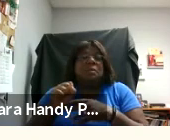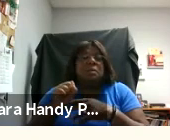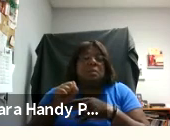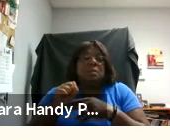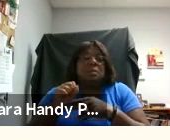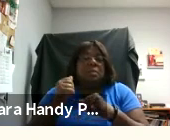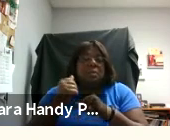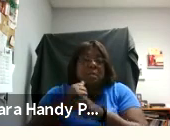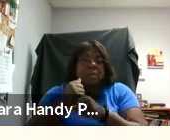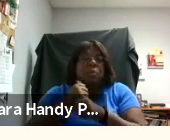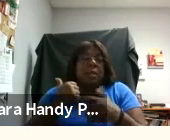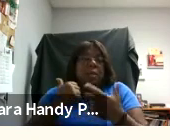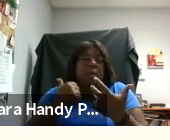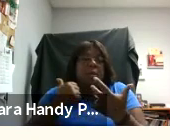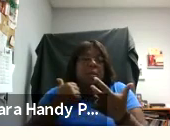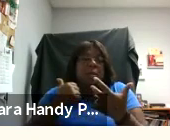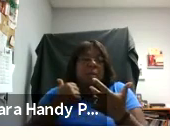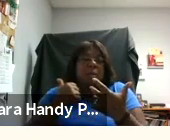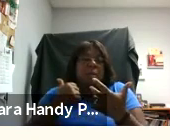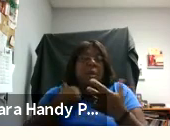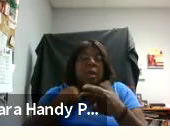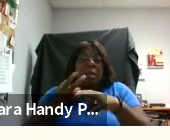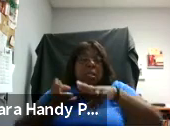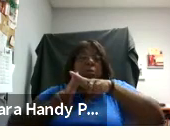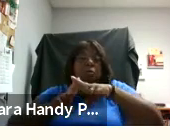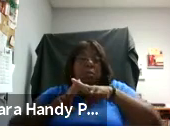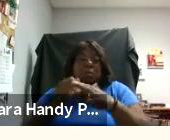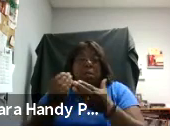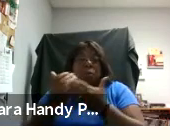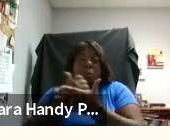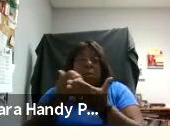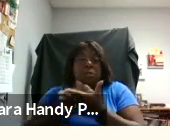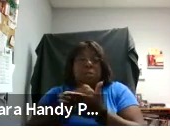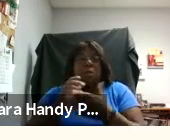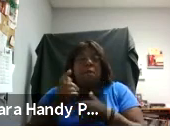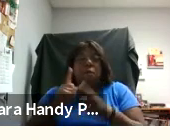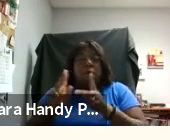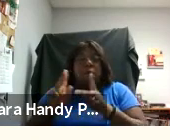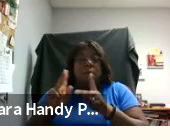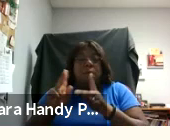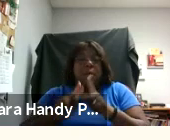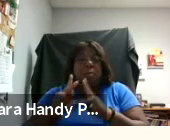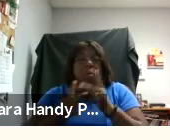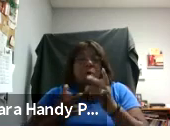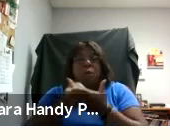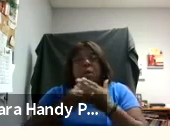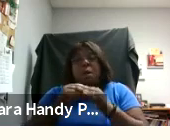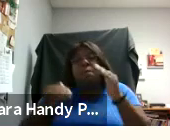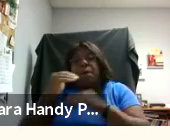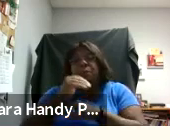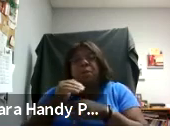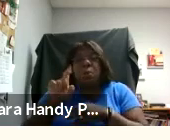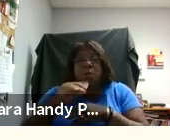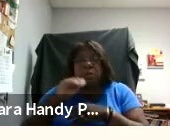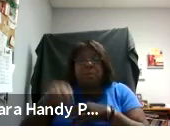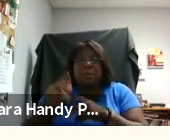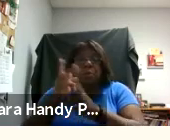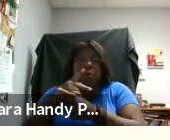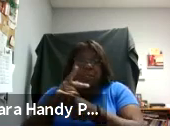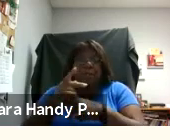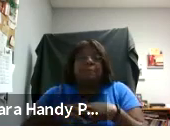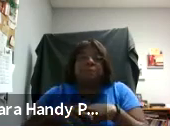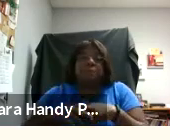did have, we had an increase in wages for individuals earning above 100% productivity, but we